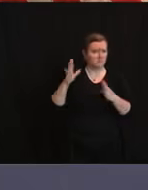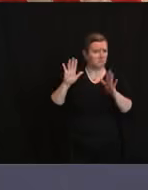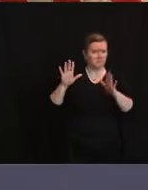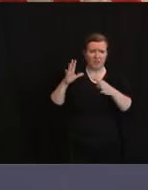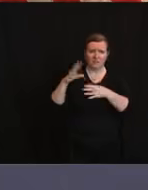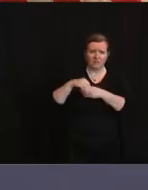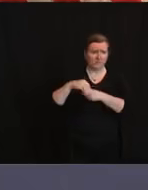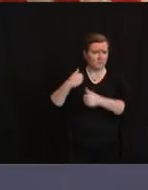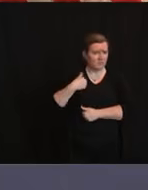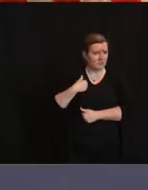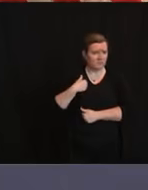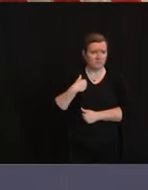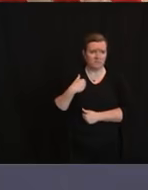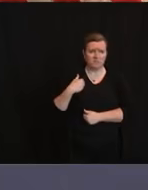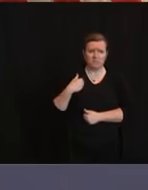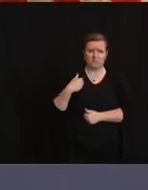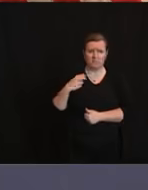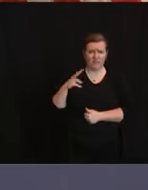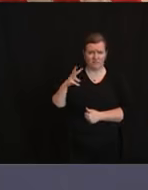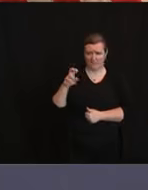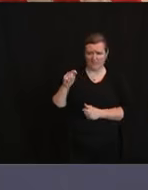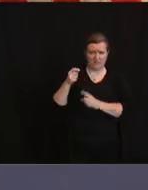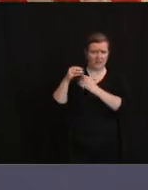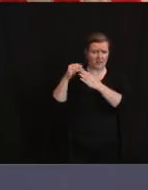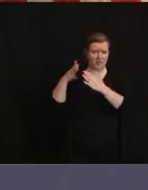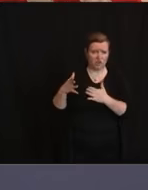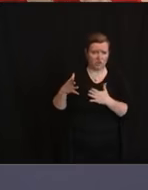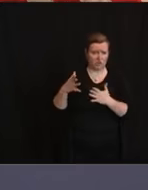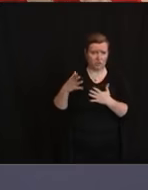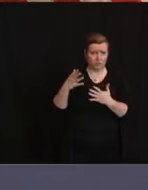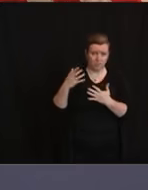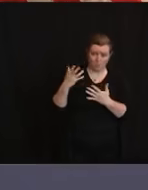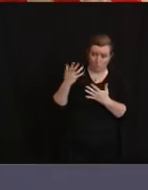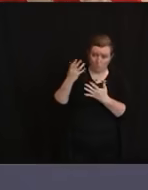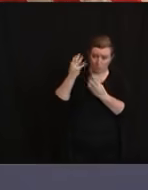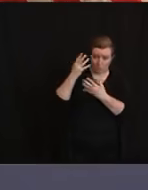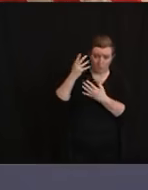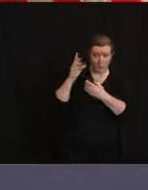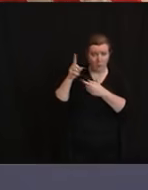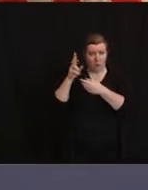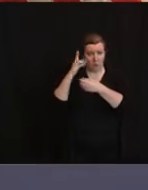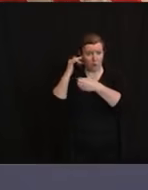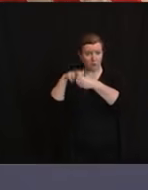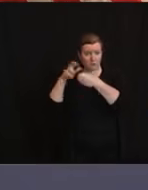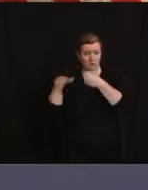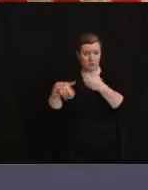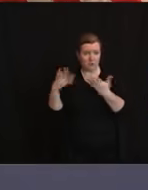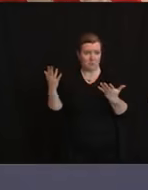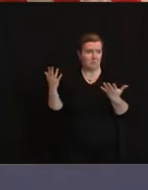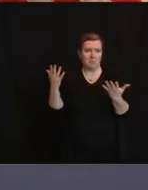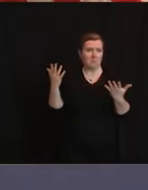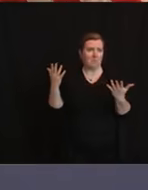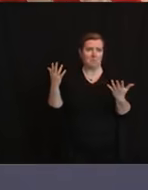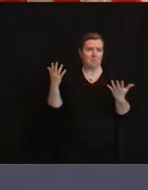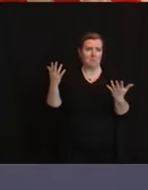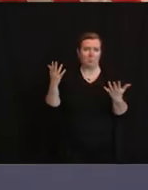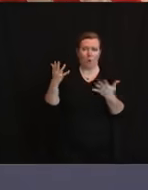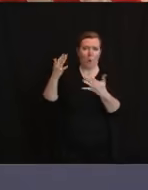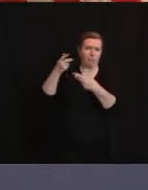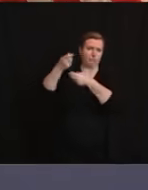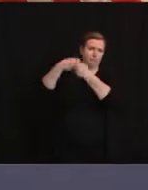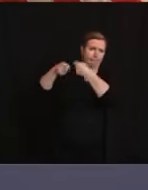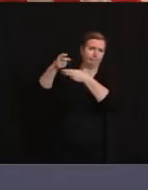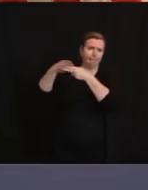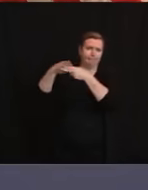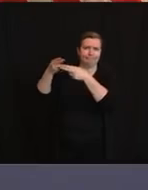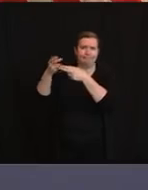I don't have any more color as to who he resigned to. There's an acting There's an acting person who came in from under him. I don't know